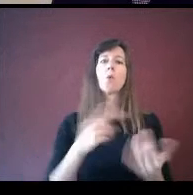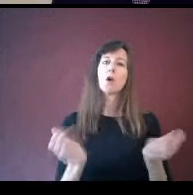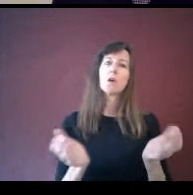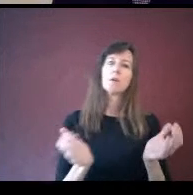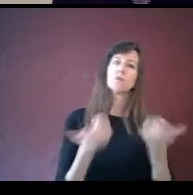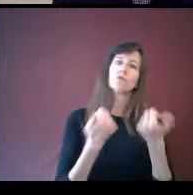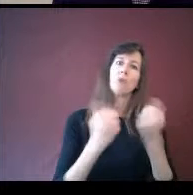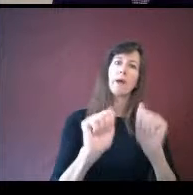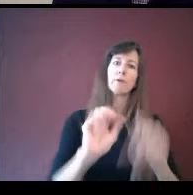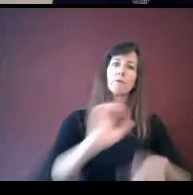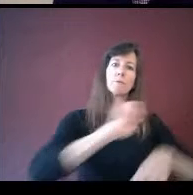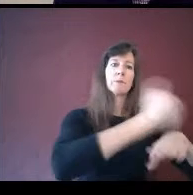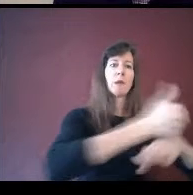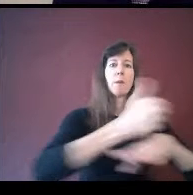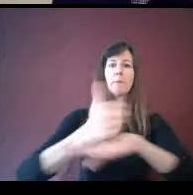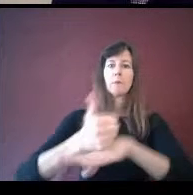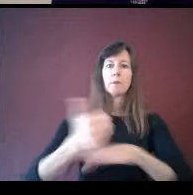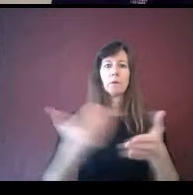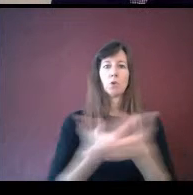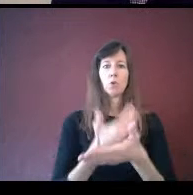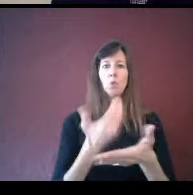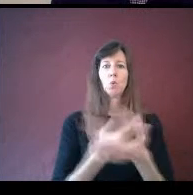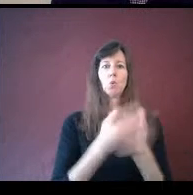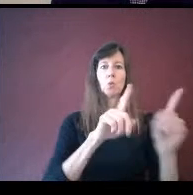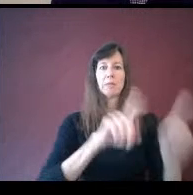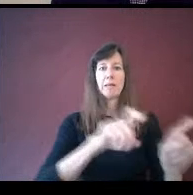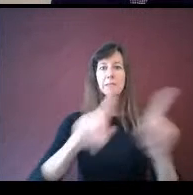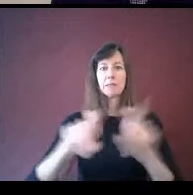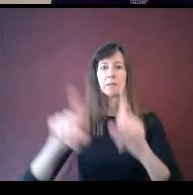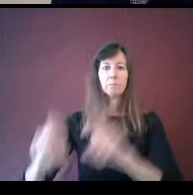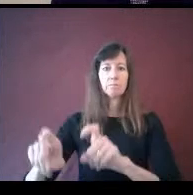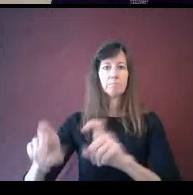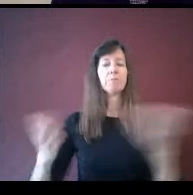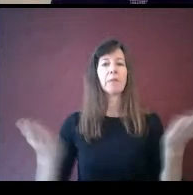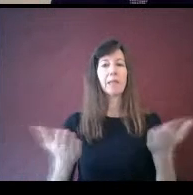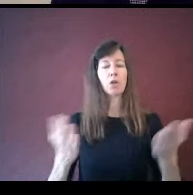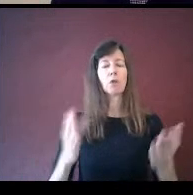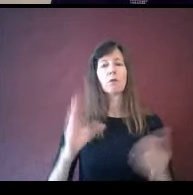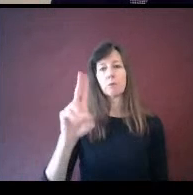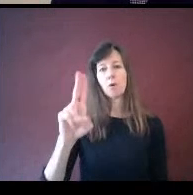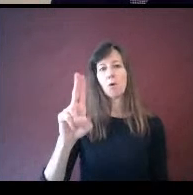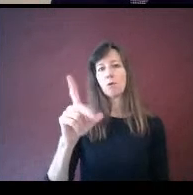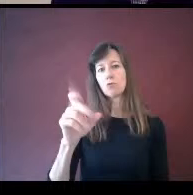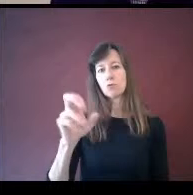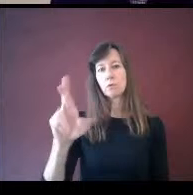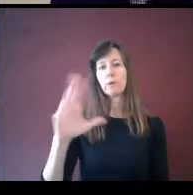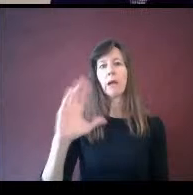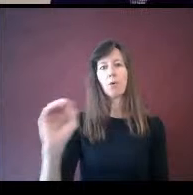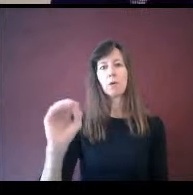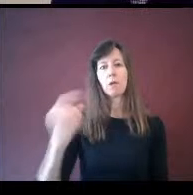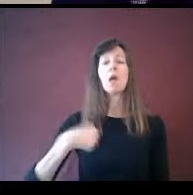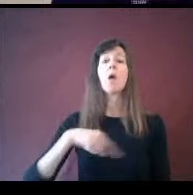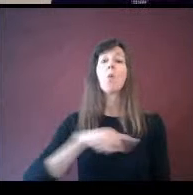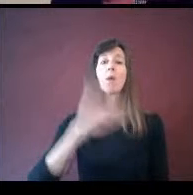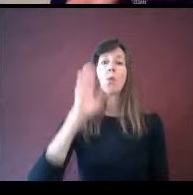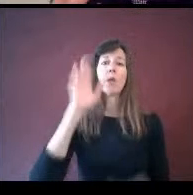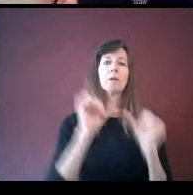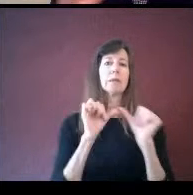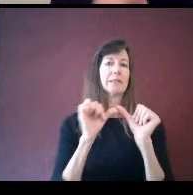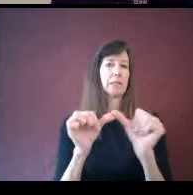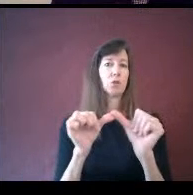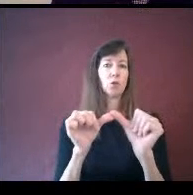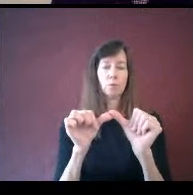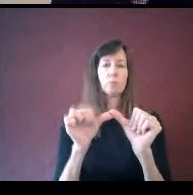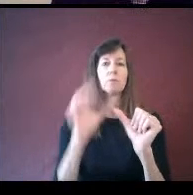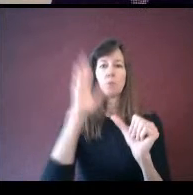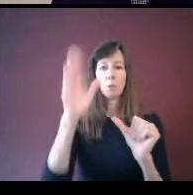headway there slowly in the county, but I know that that's something we need to continue to push on, and we will. We continue to add